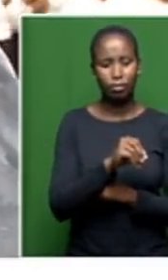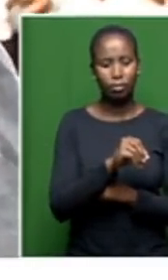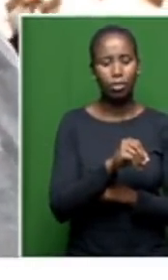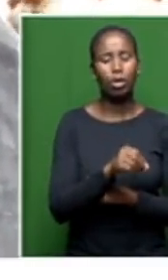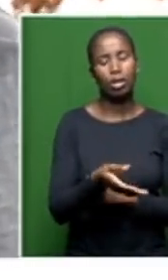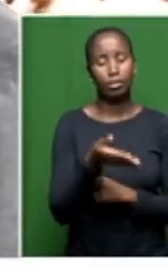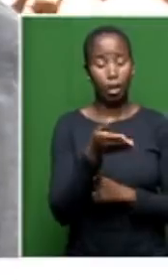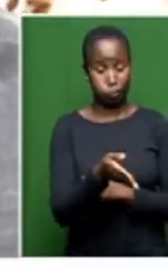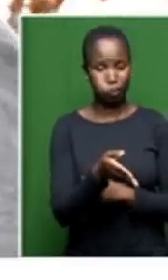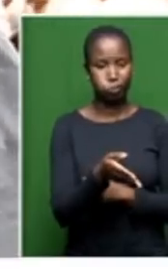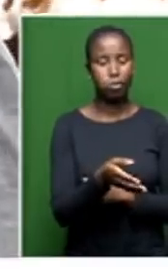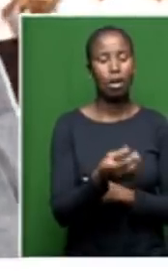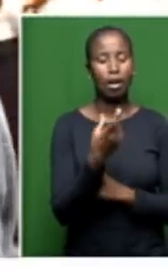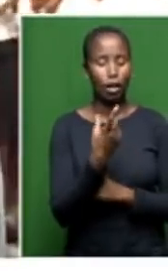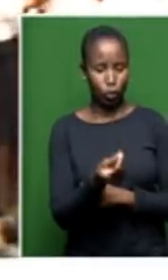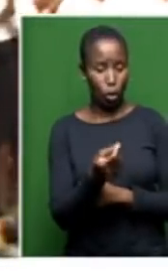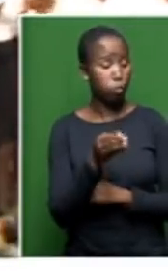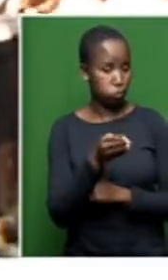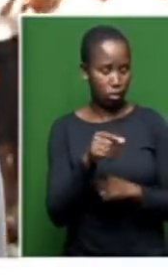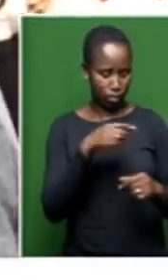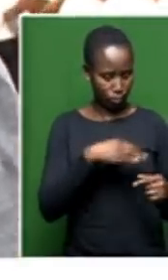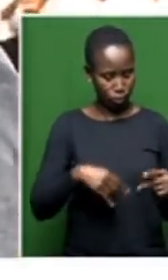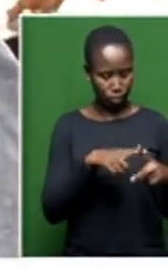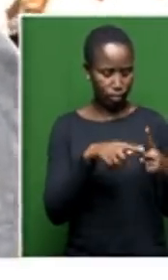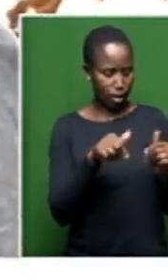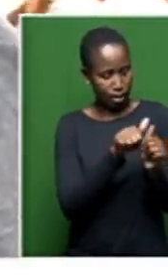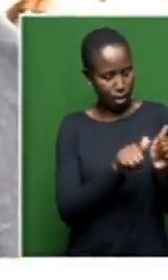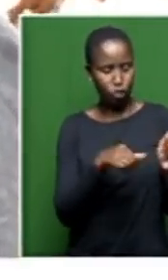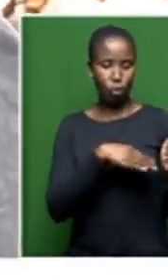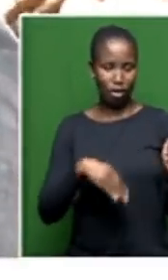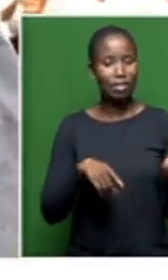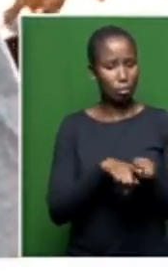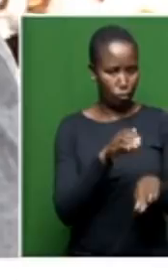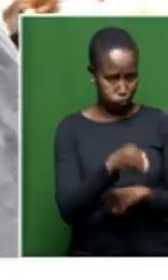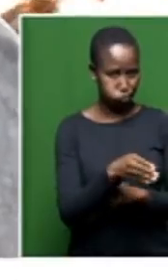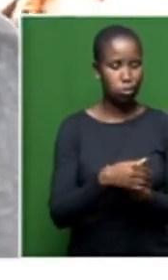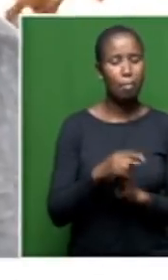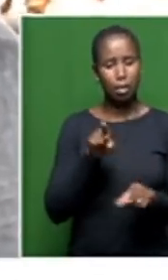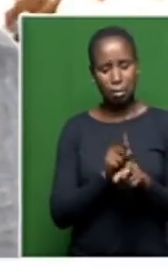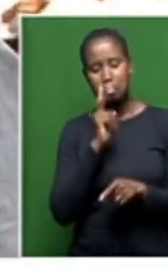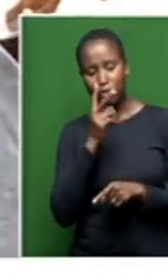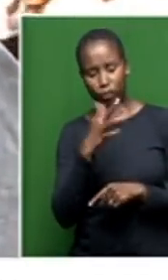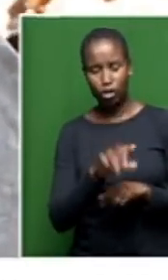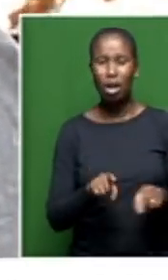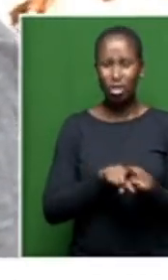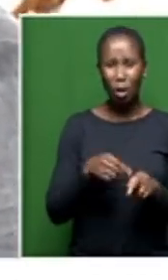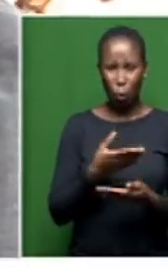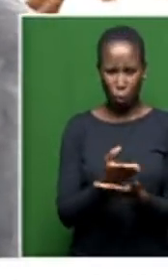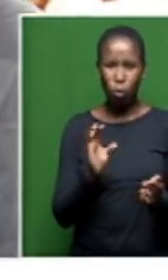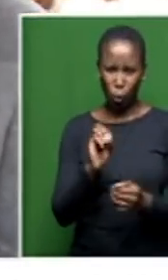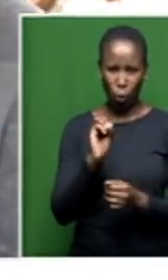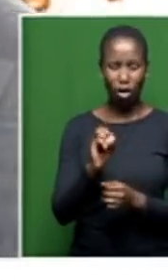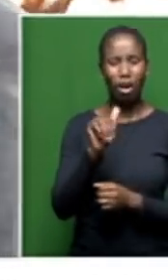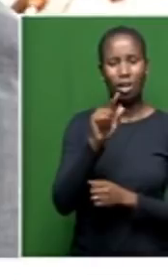AZAPO is here. And also the deputy president of AZAPO. I saw her also. They are here,